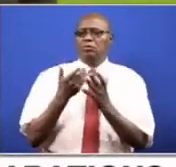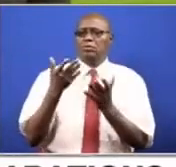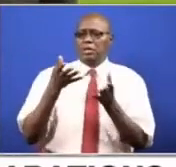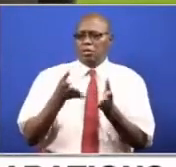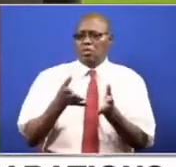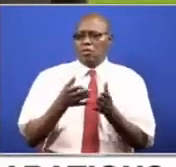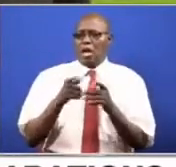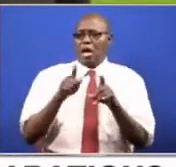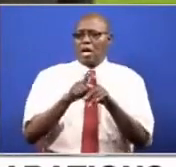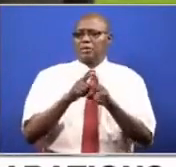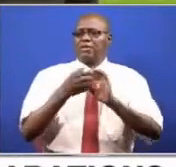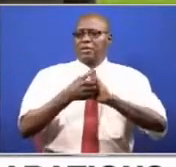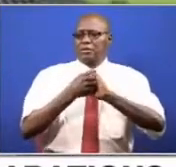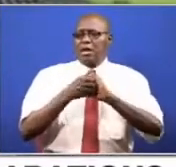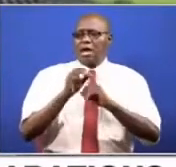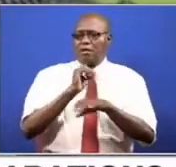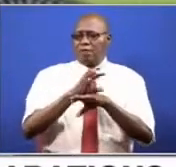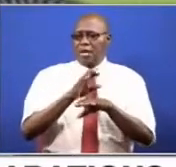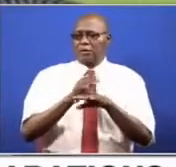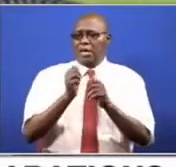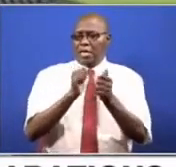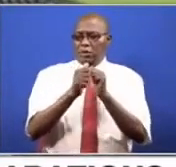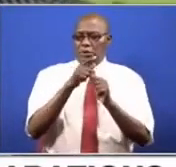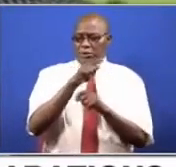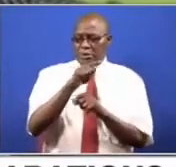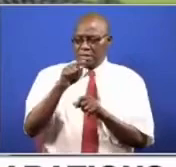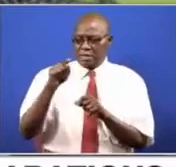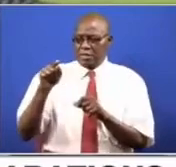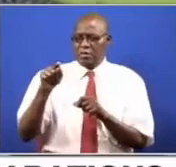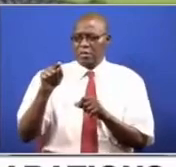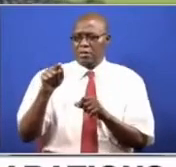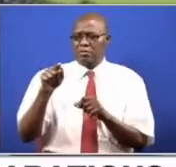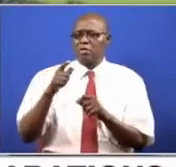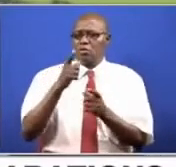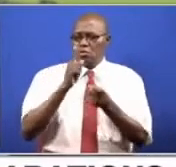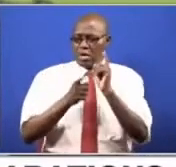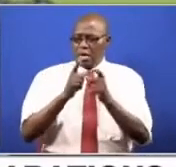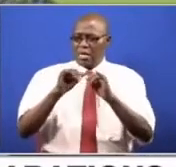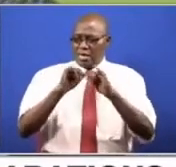As a federation, our advice to athletes: run clean, win fairly.